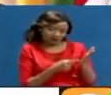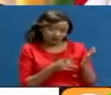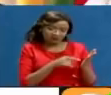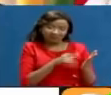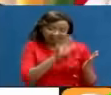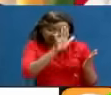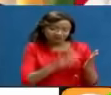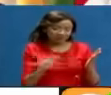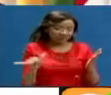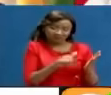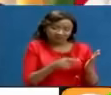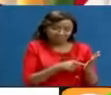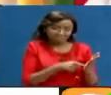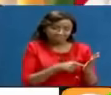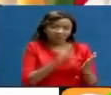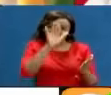here, you know?